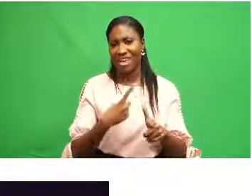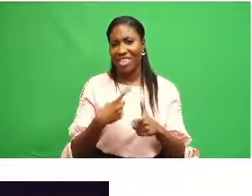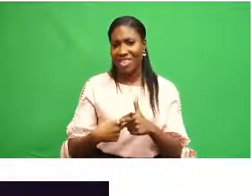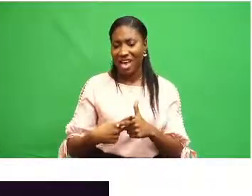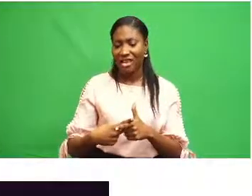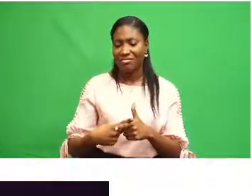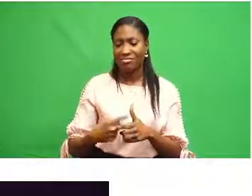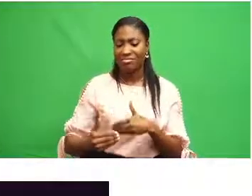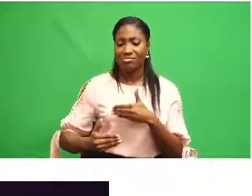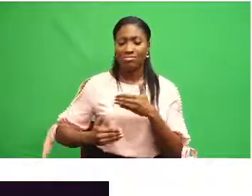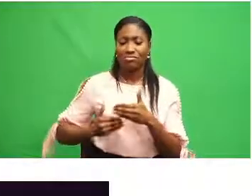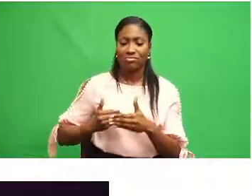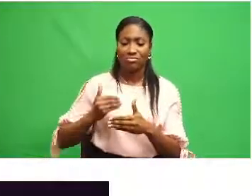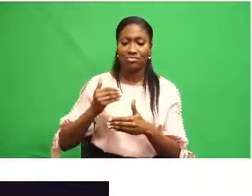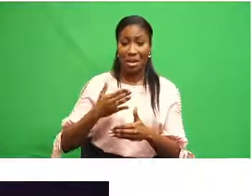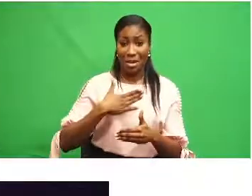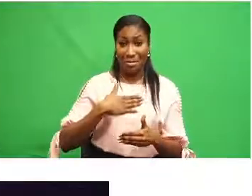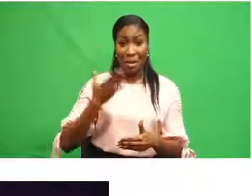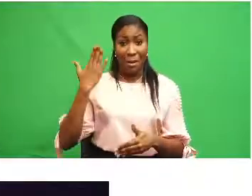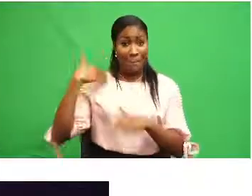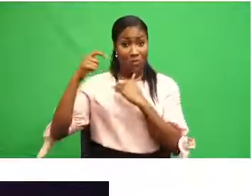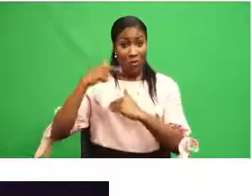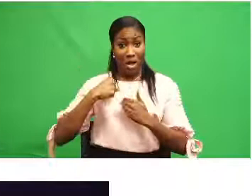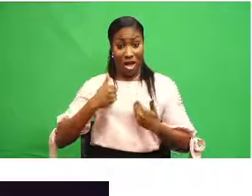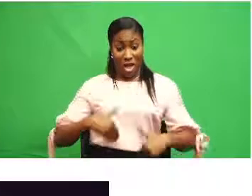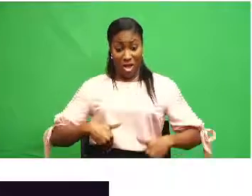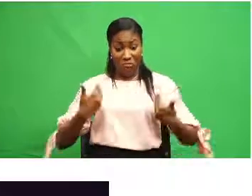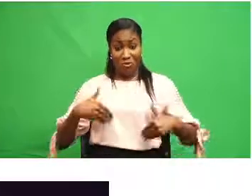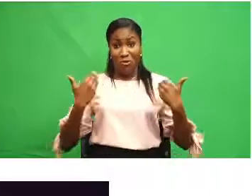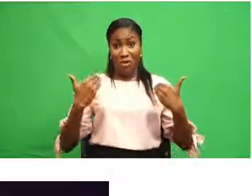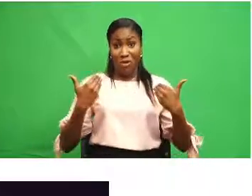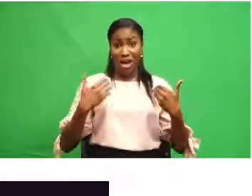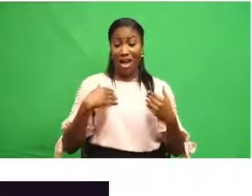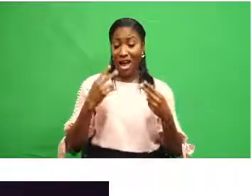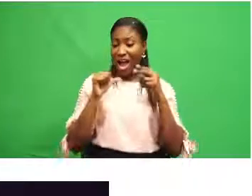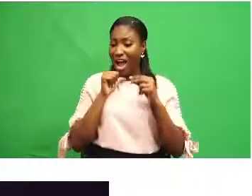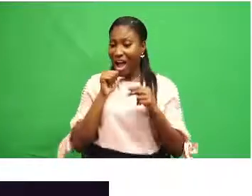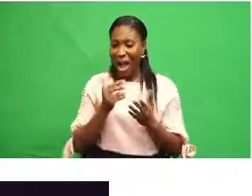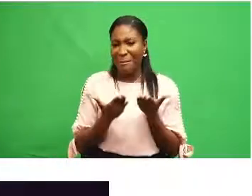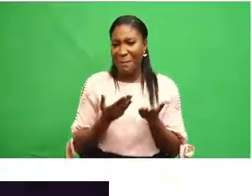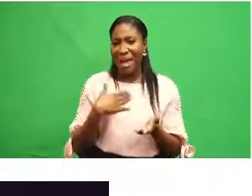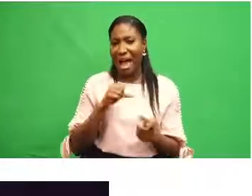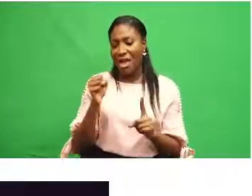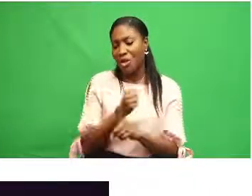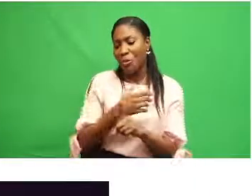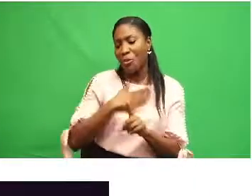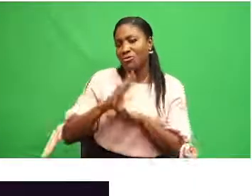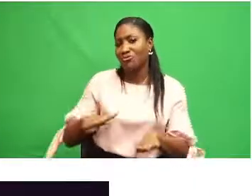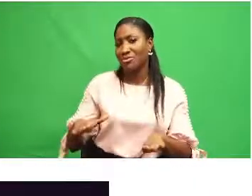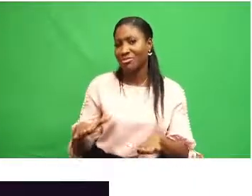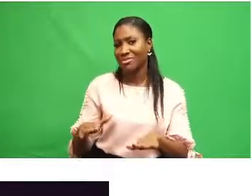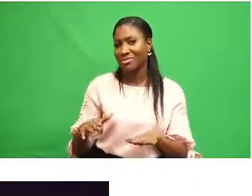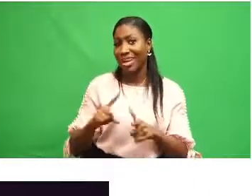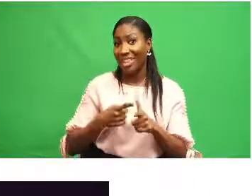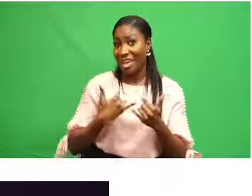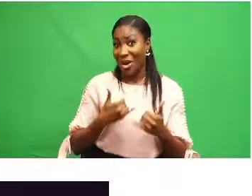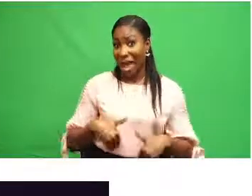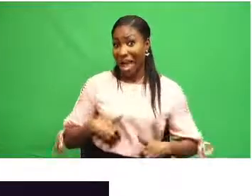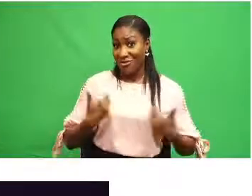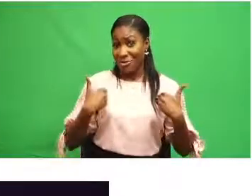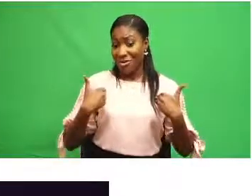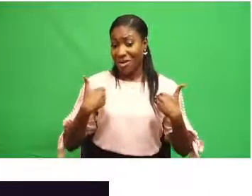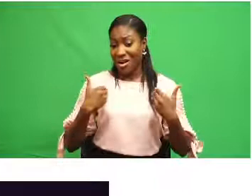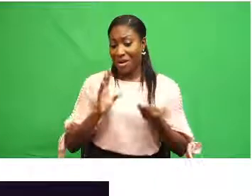age. And those said children that we didn't look after in the prime of our lives, we are looking to these